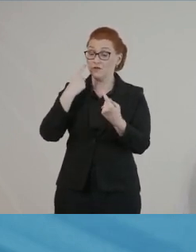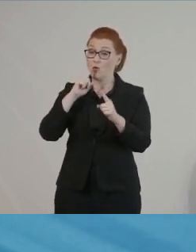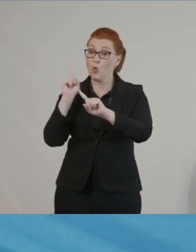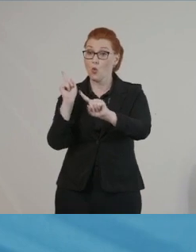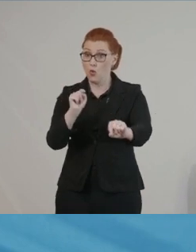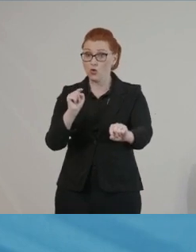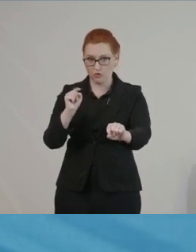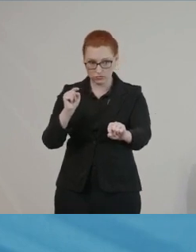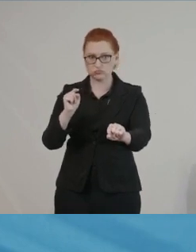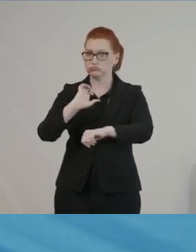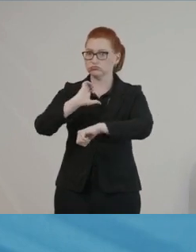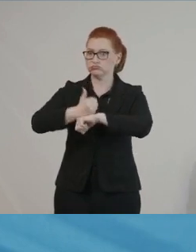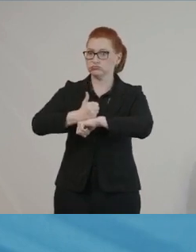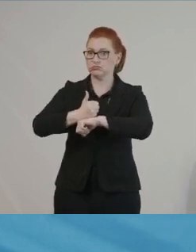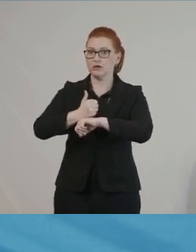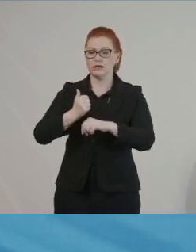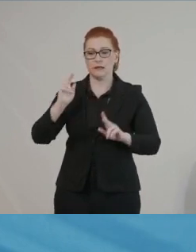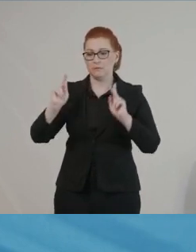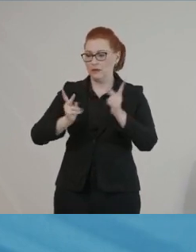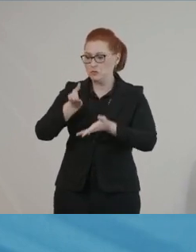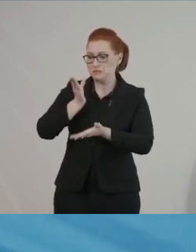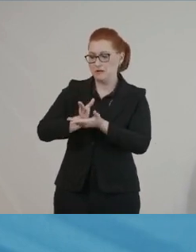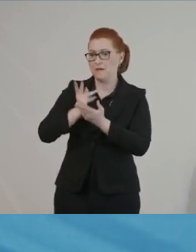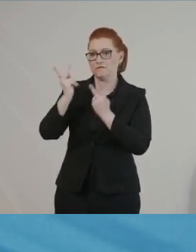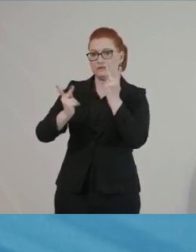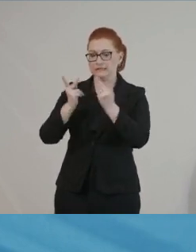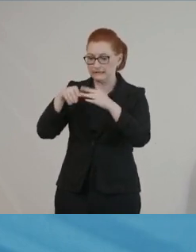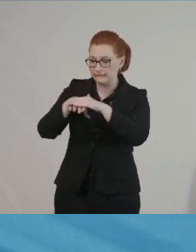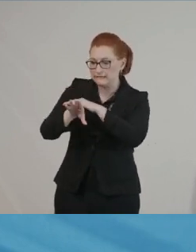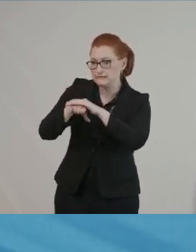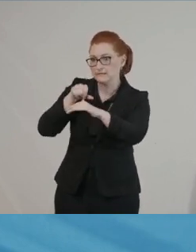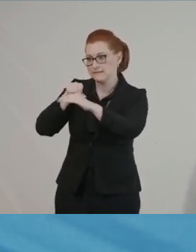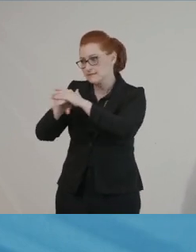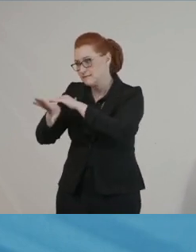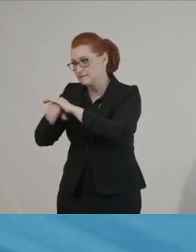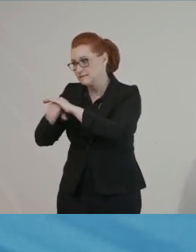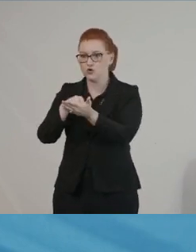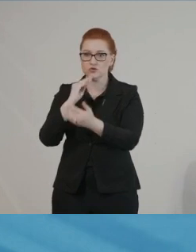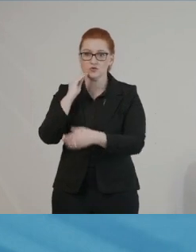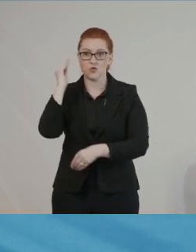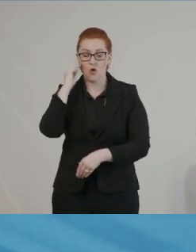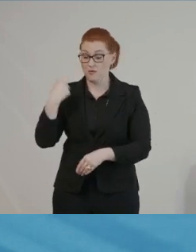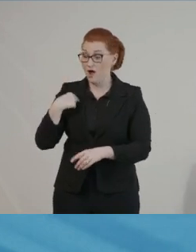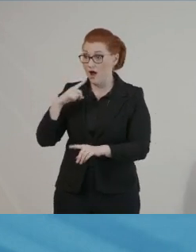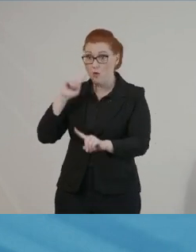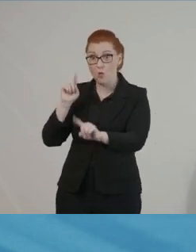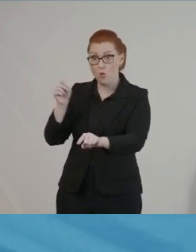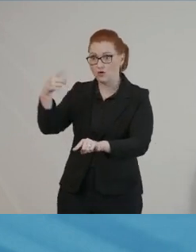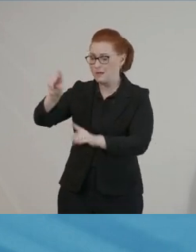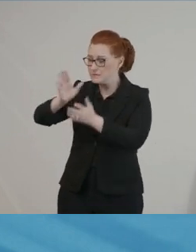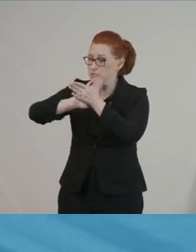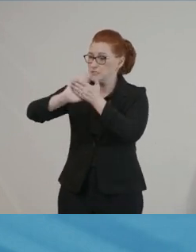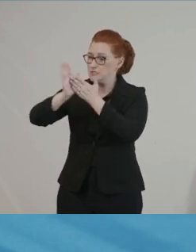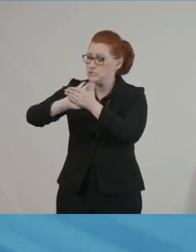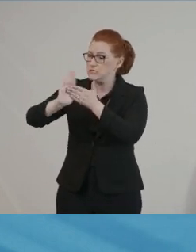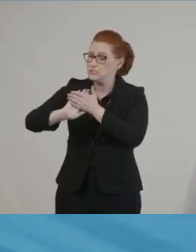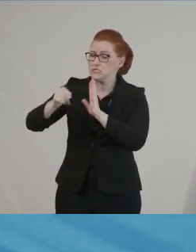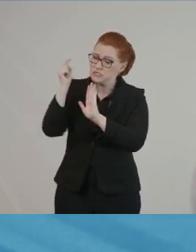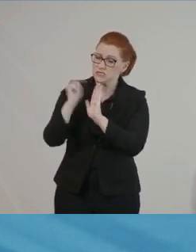stopped from visiting inside the nursing homes, increased sanitation, et cetera.